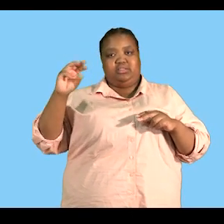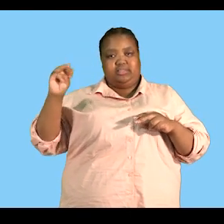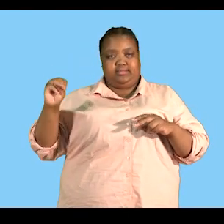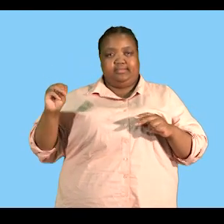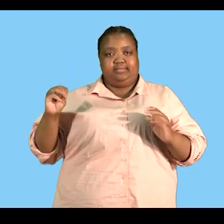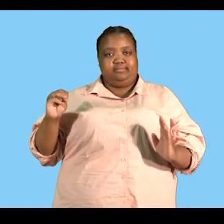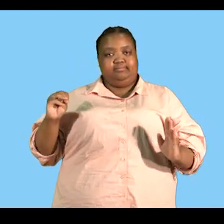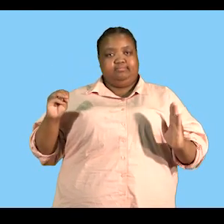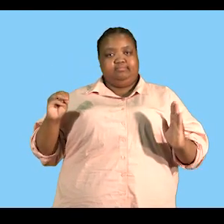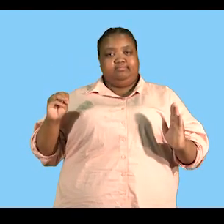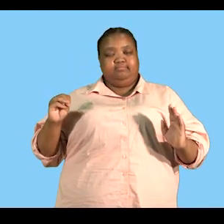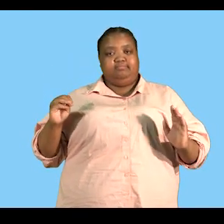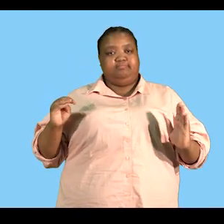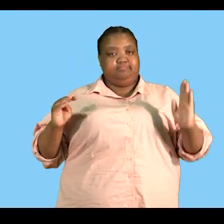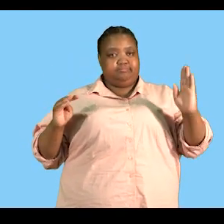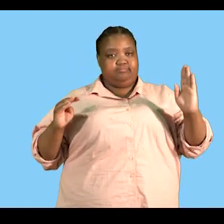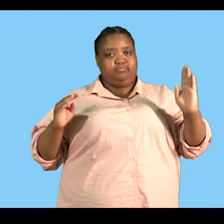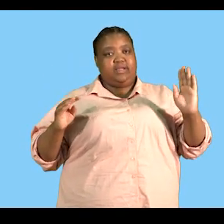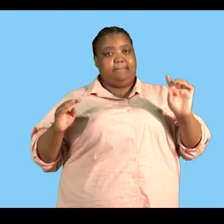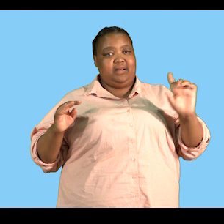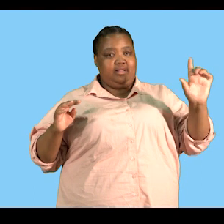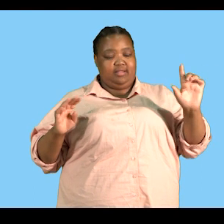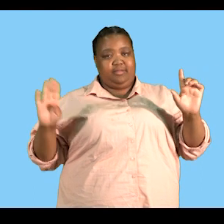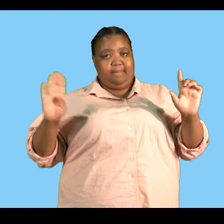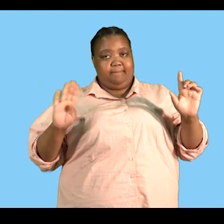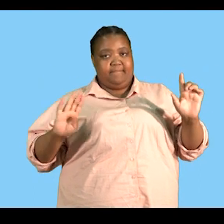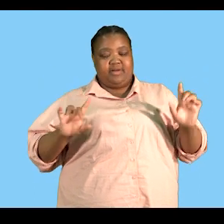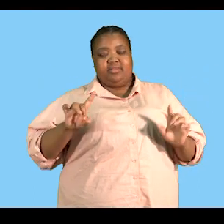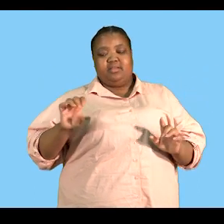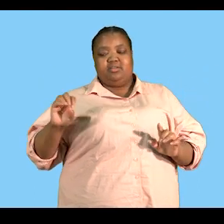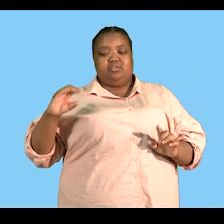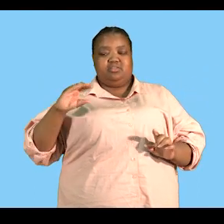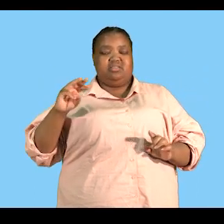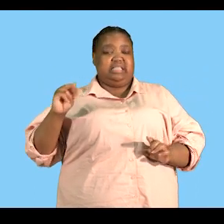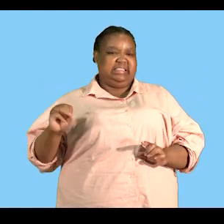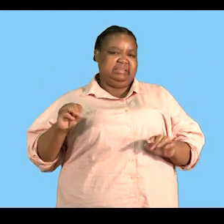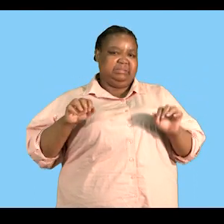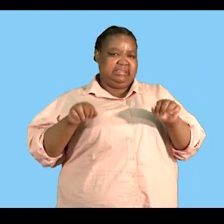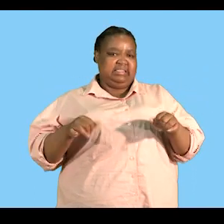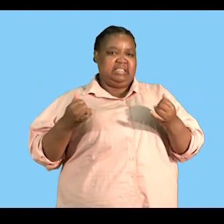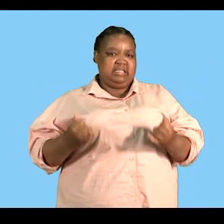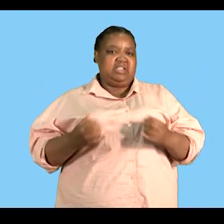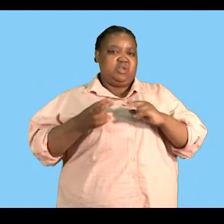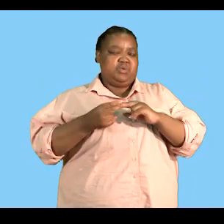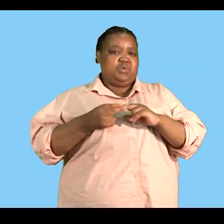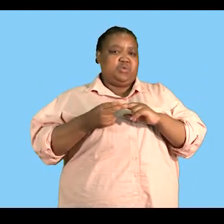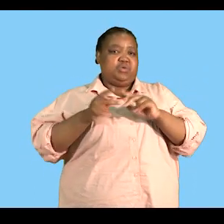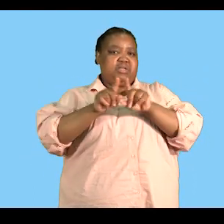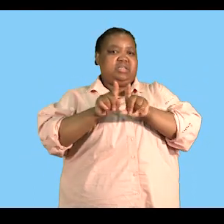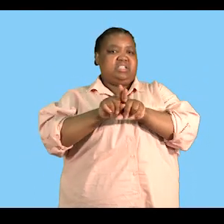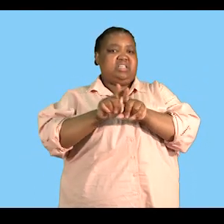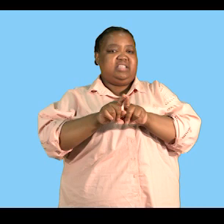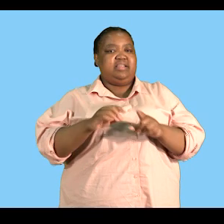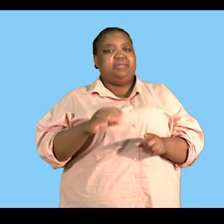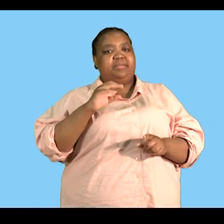width, 100 centimeters. So, luckily, it's the same units. We can continue. There's no conversion